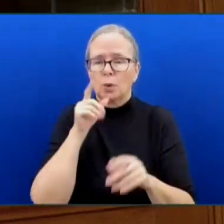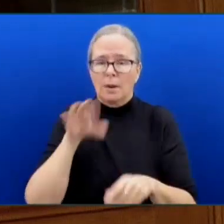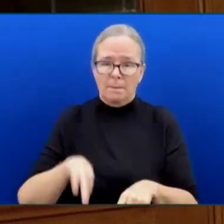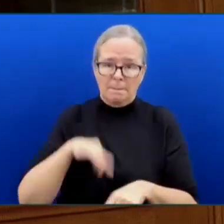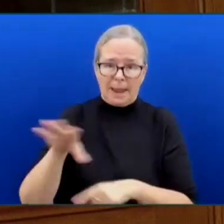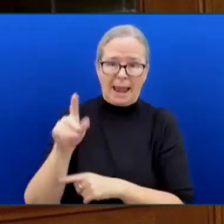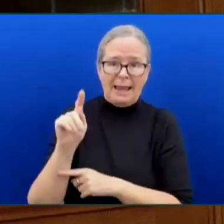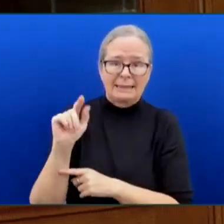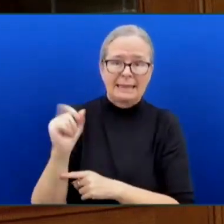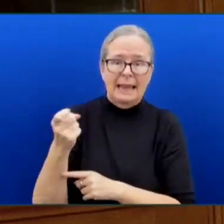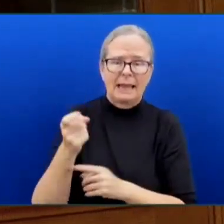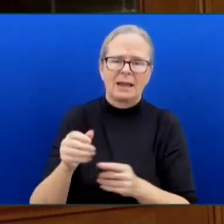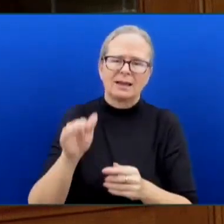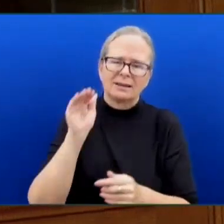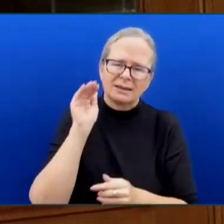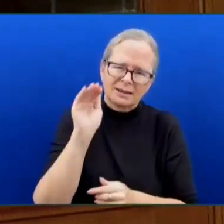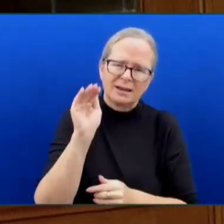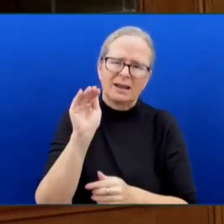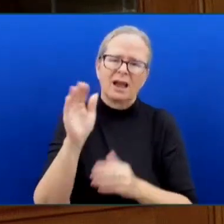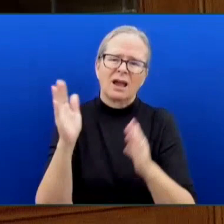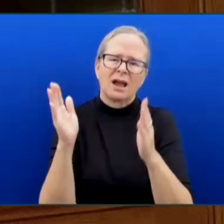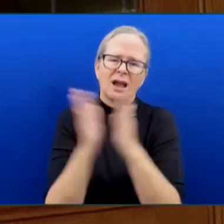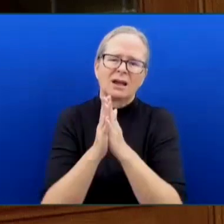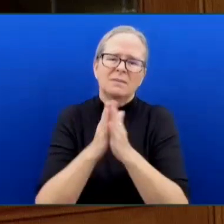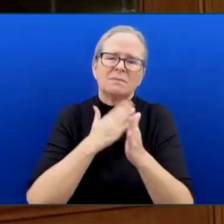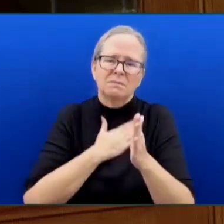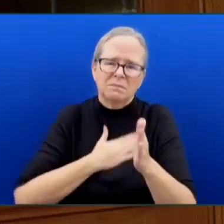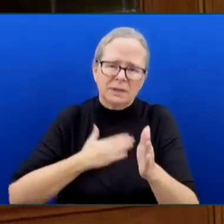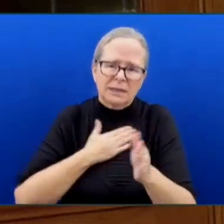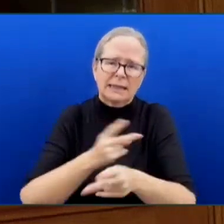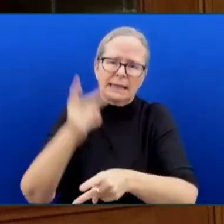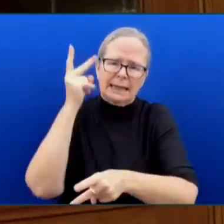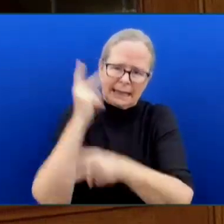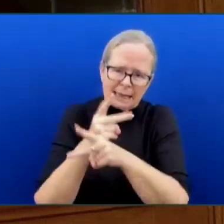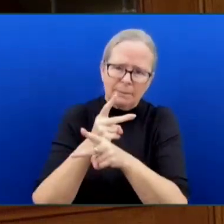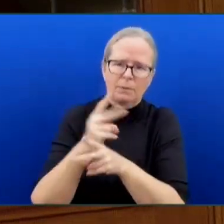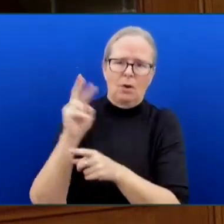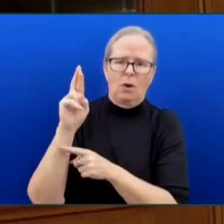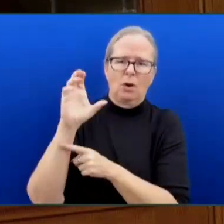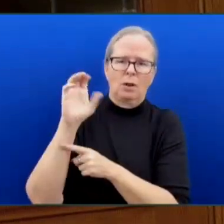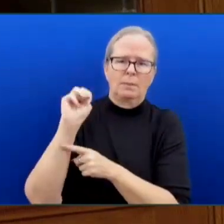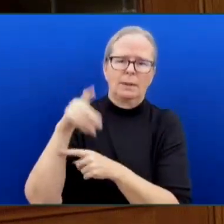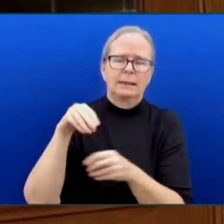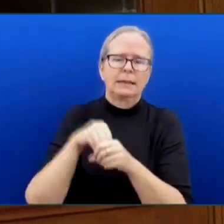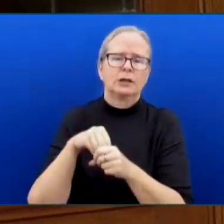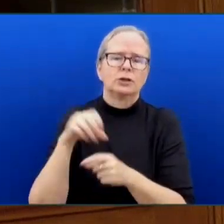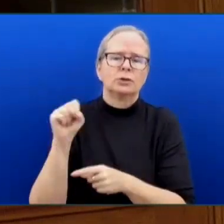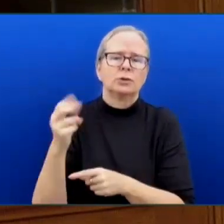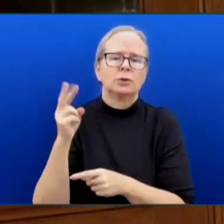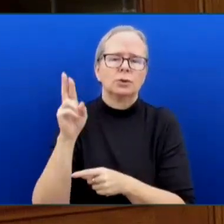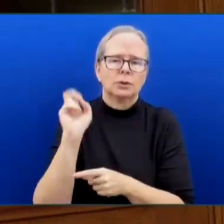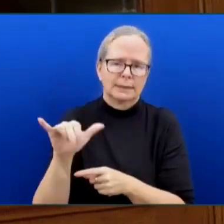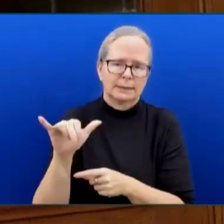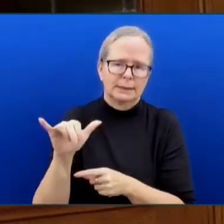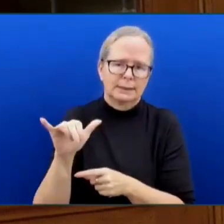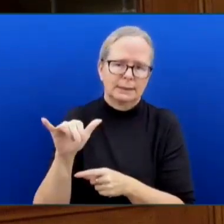Police in Surrey. I am told that the previous Premier John Horgan was given this petition, but